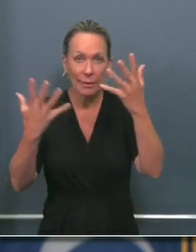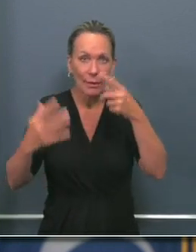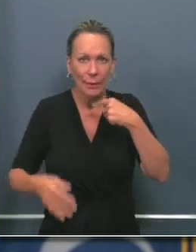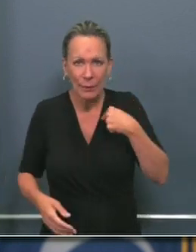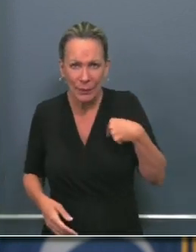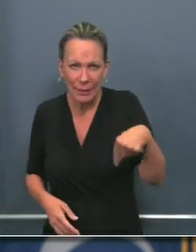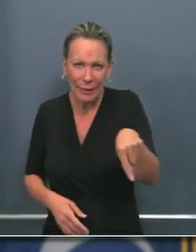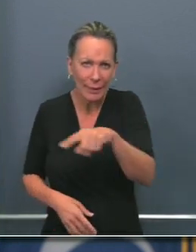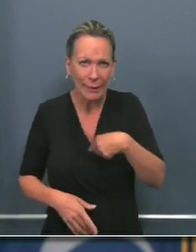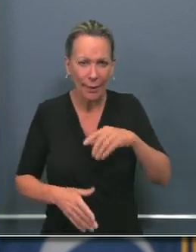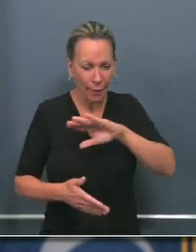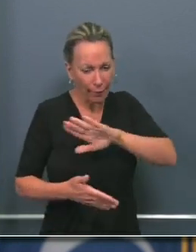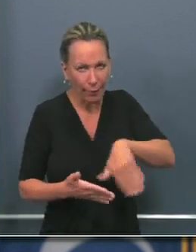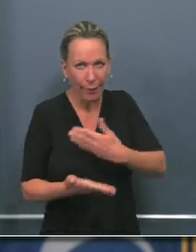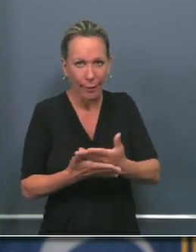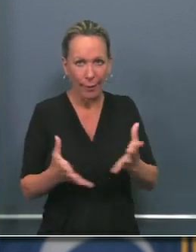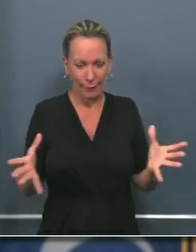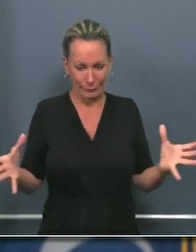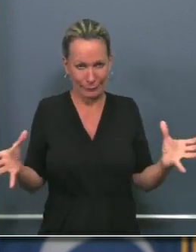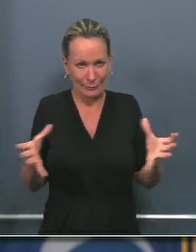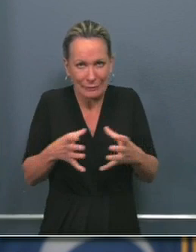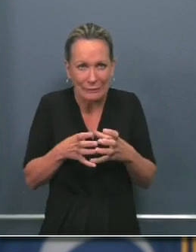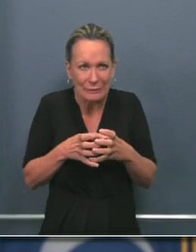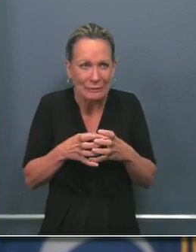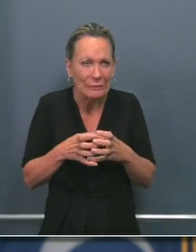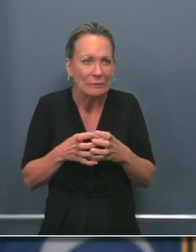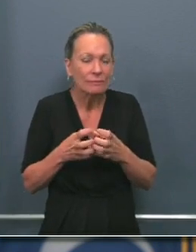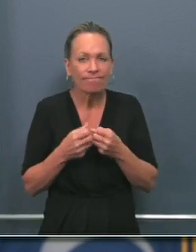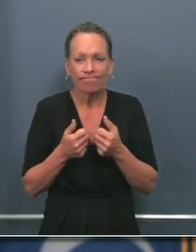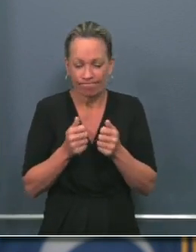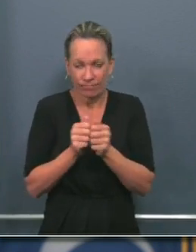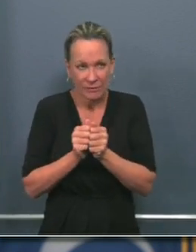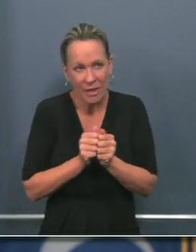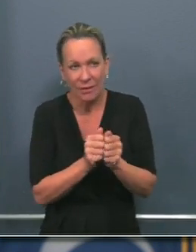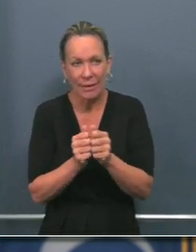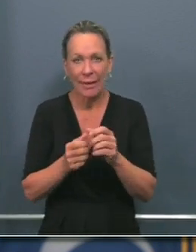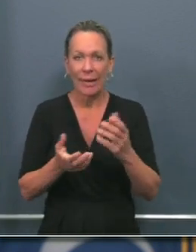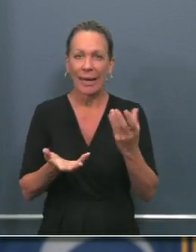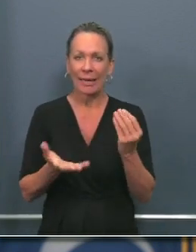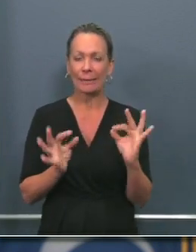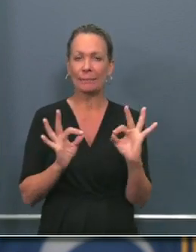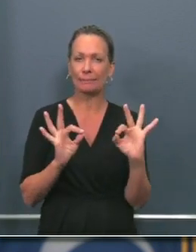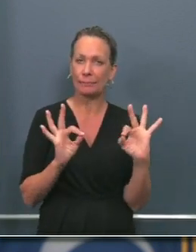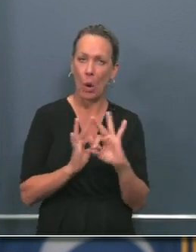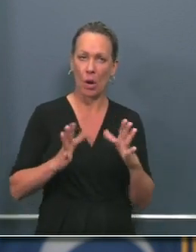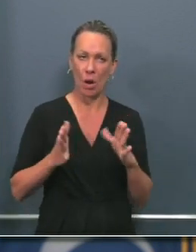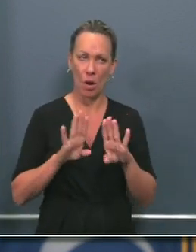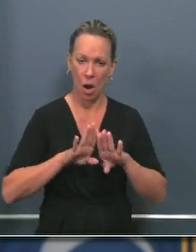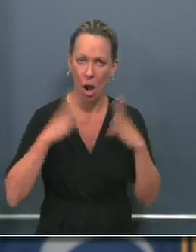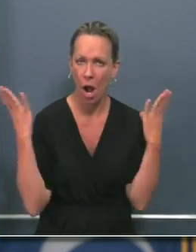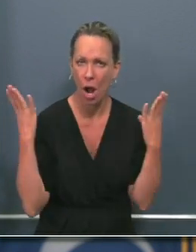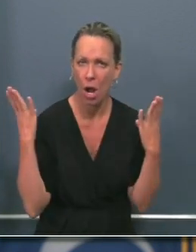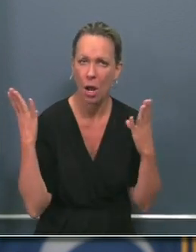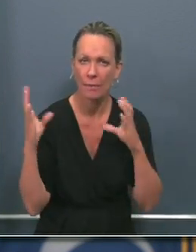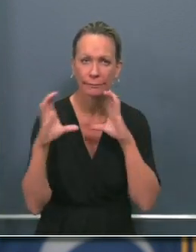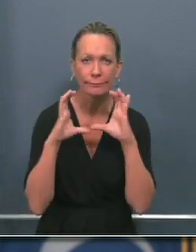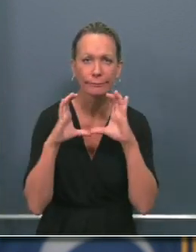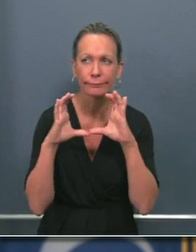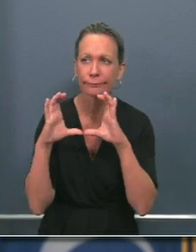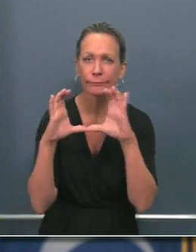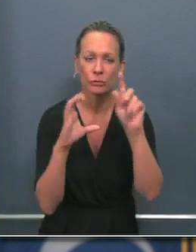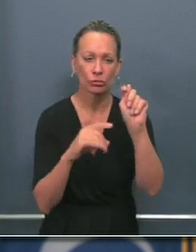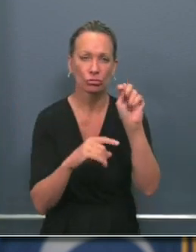transparency as it relates to what's happening on the ground in counties and cities all across the state of California. And if we start to